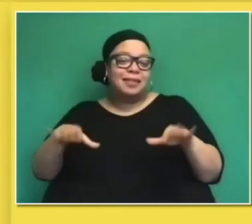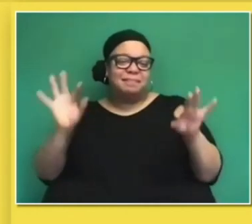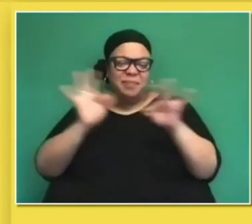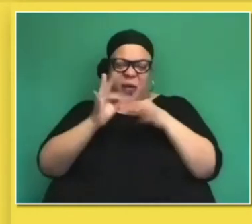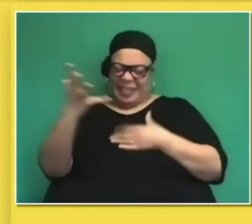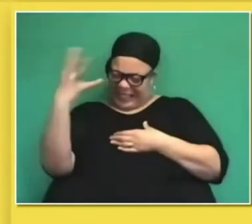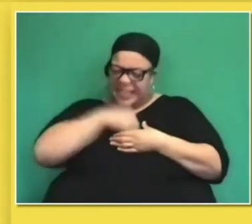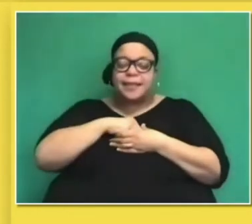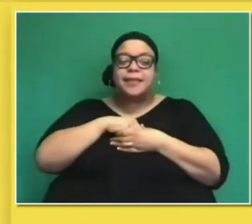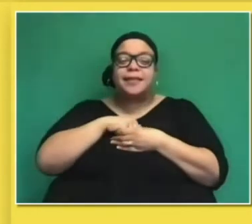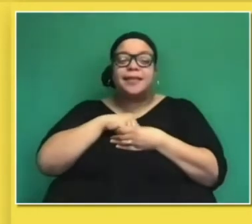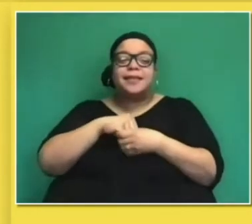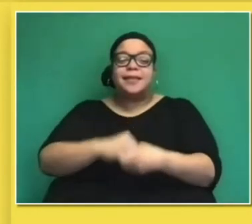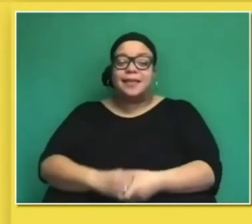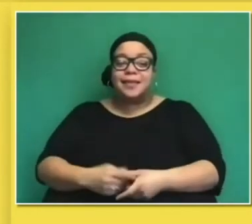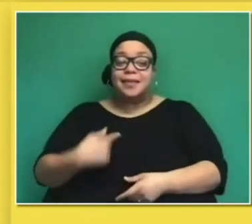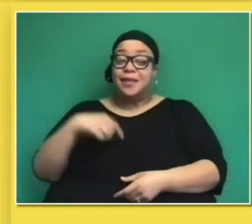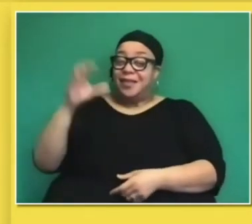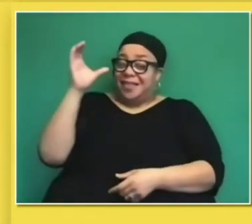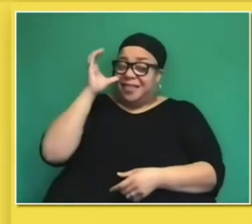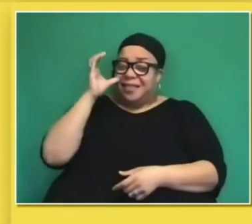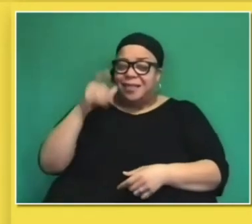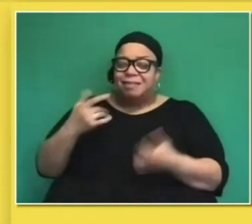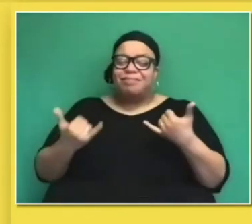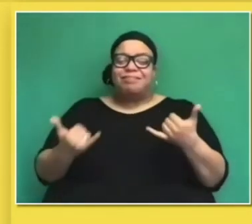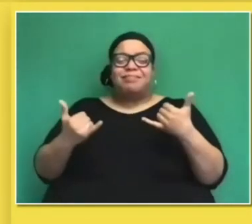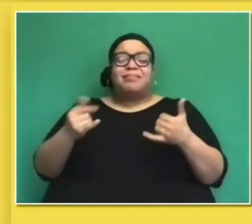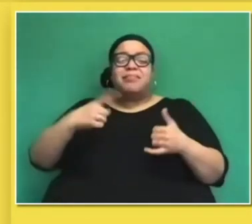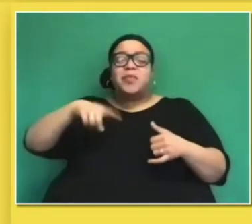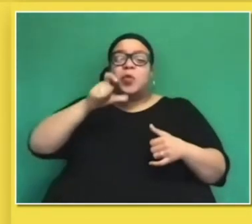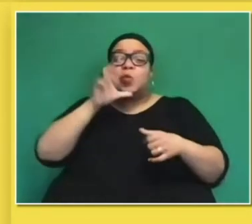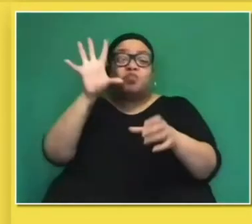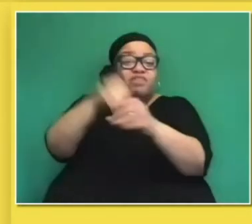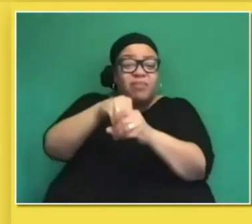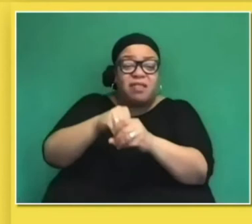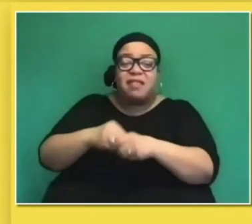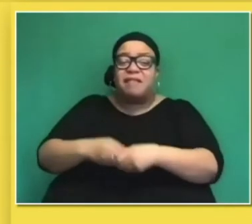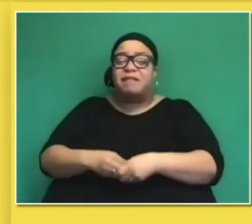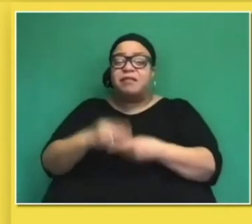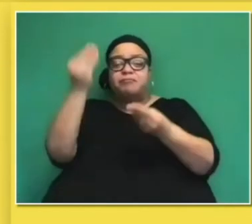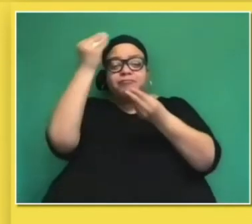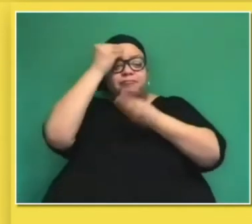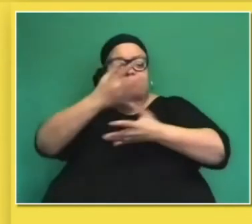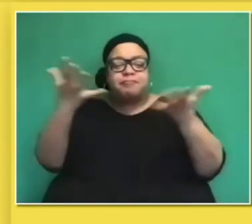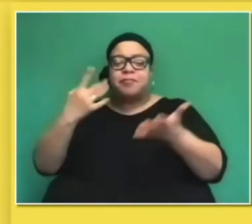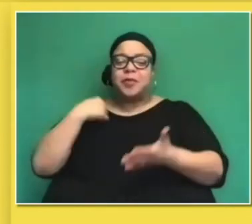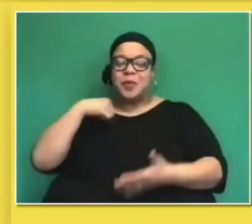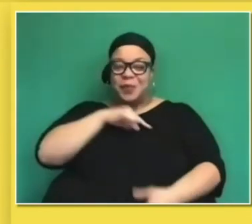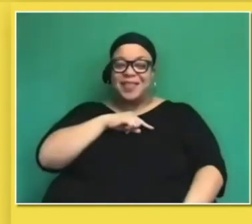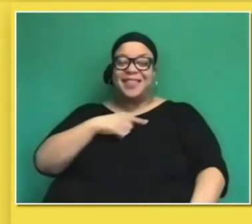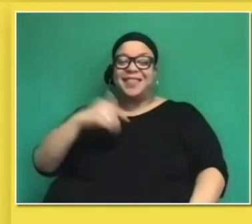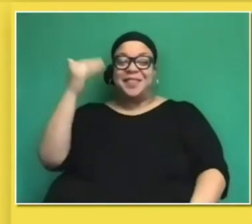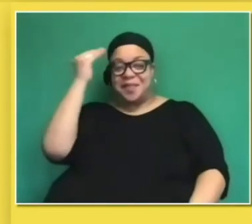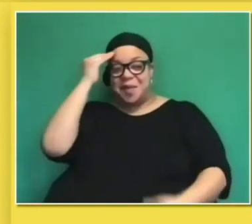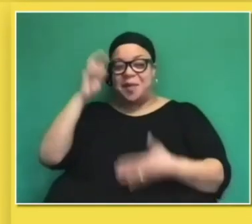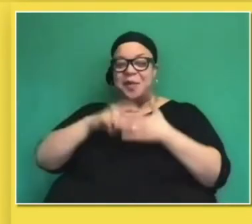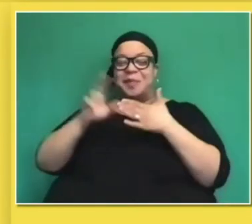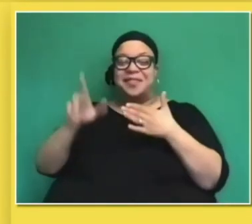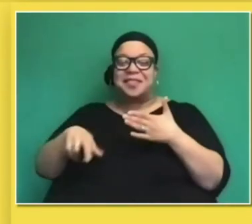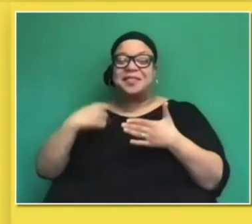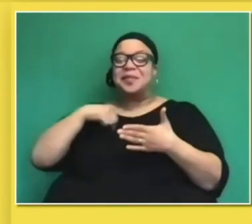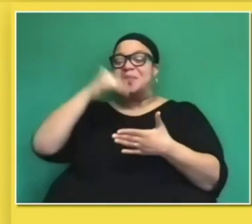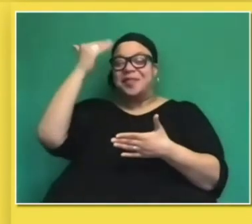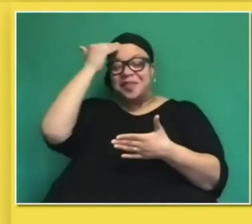to the healing. Address poverty, address systemic racism, address ecological devastation, the war